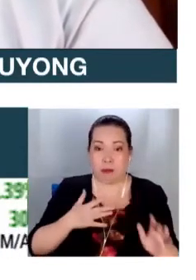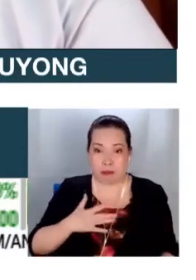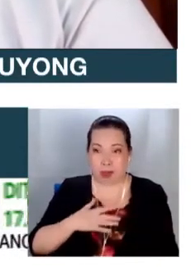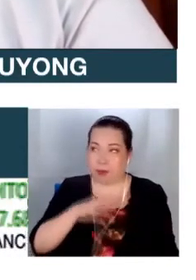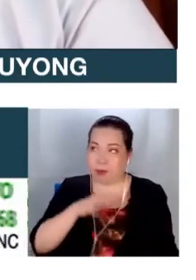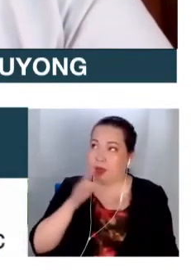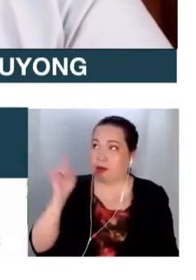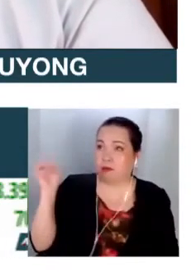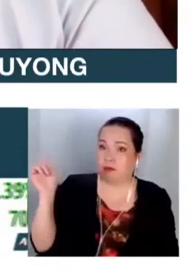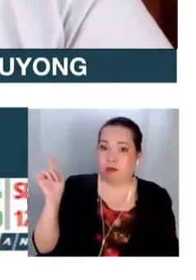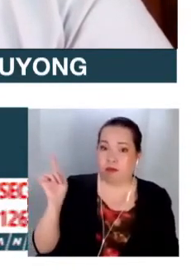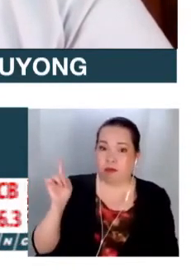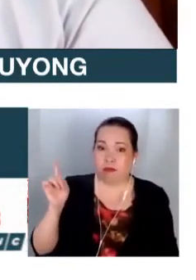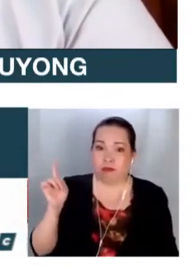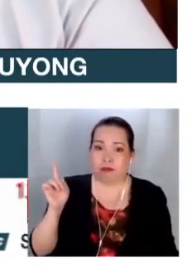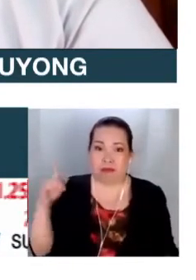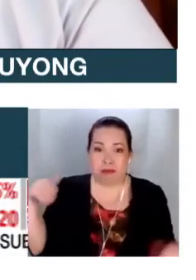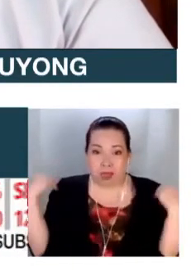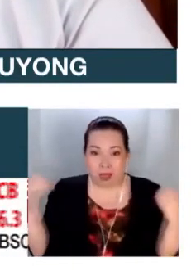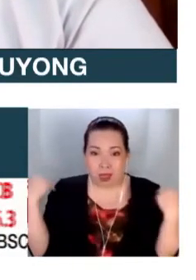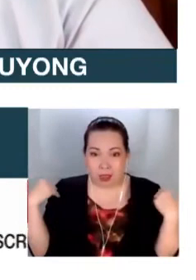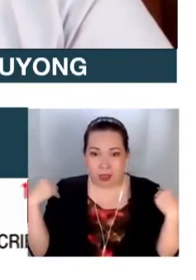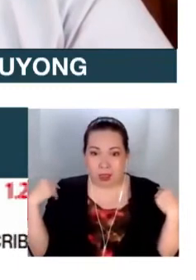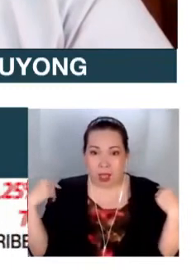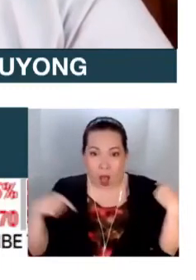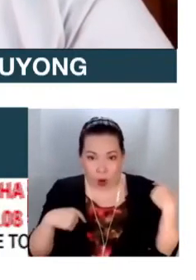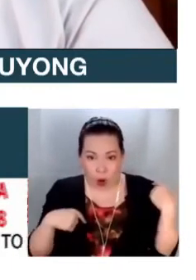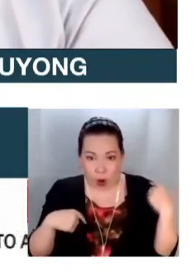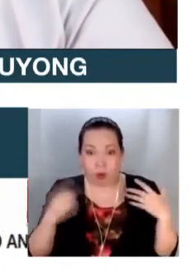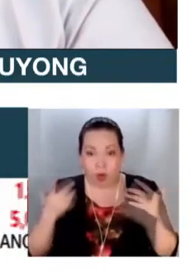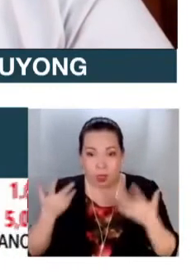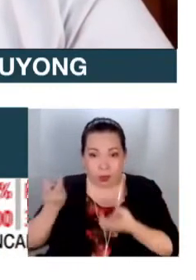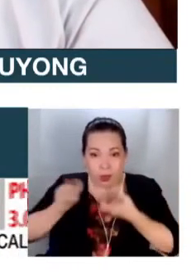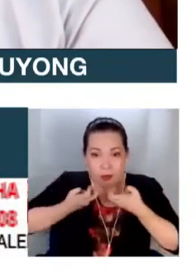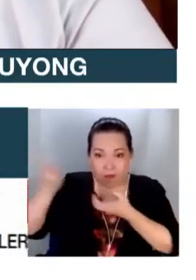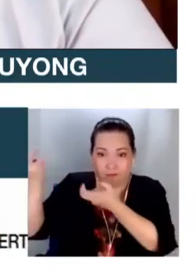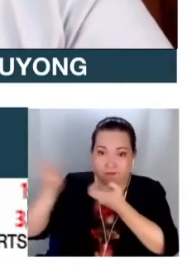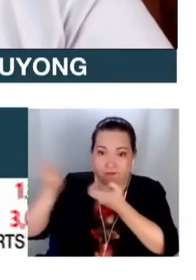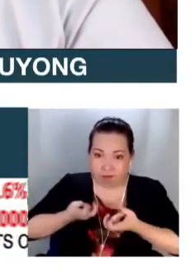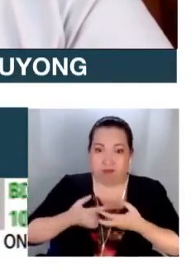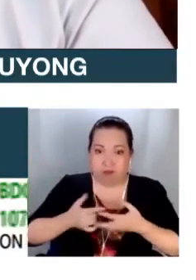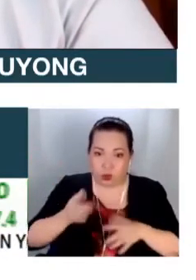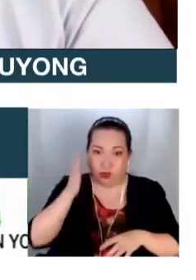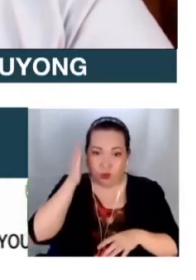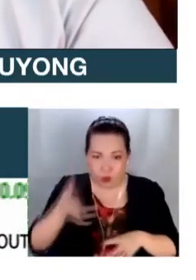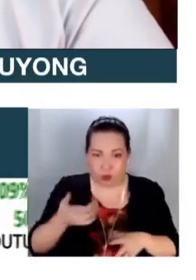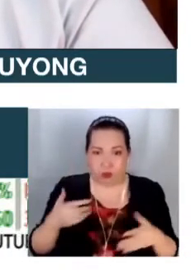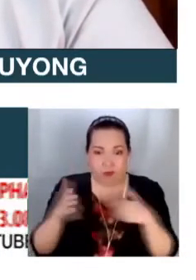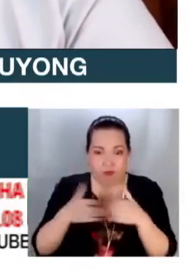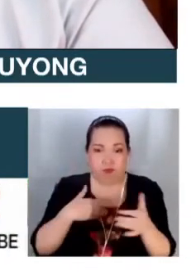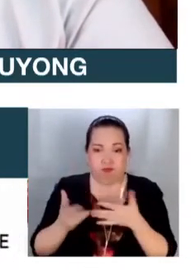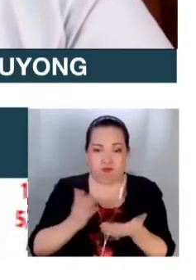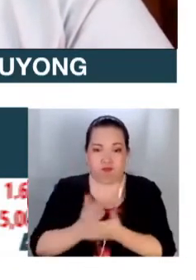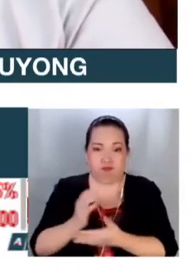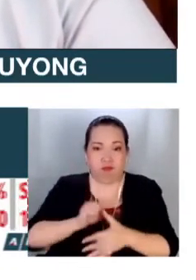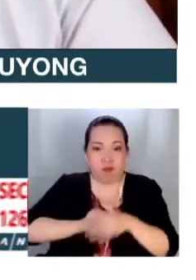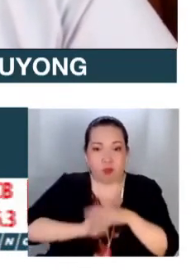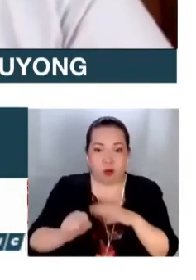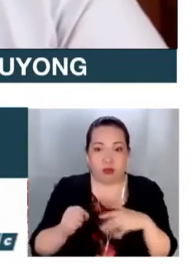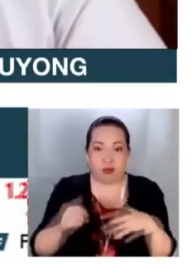then you would think that, yeah, maybe that's the norm. And you also would have that kind of a reality as well. And that's what you're going up